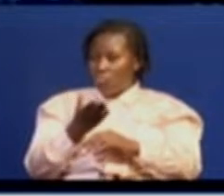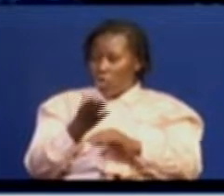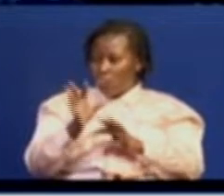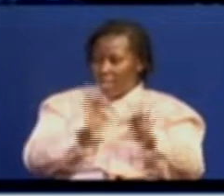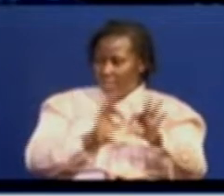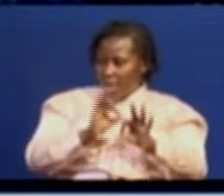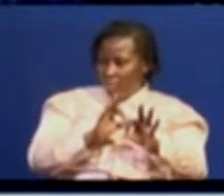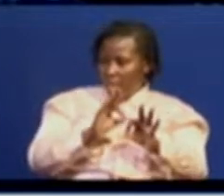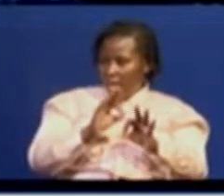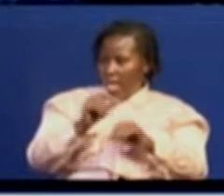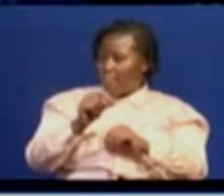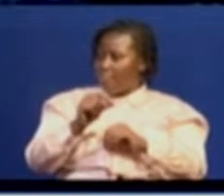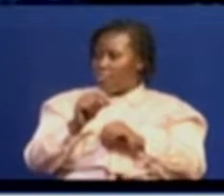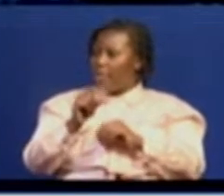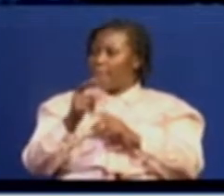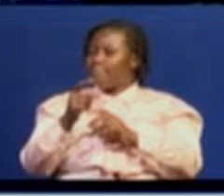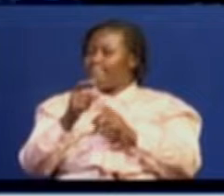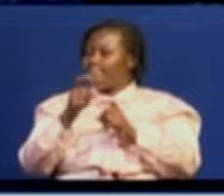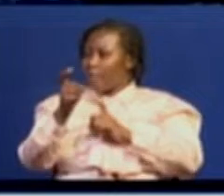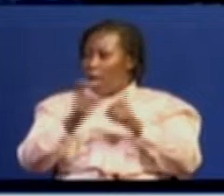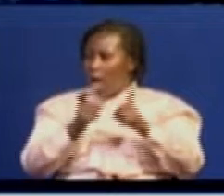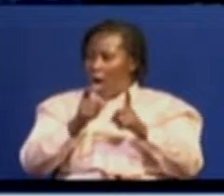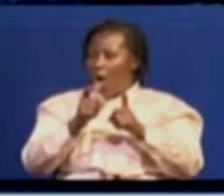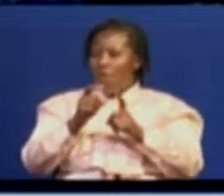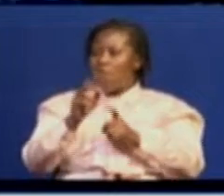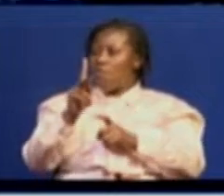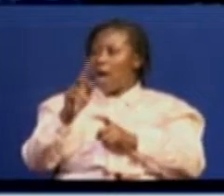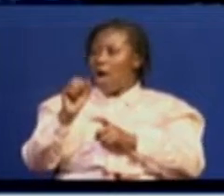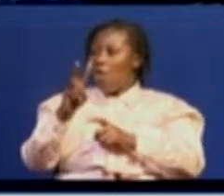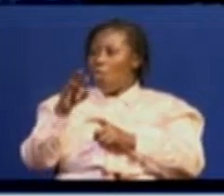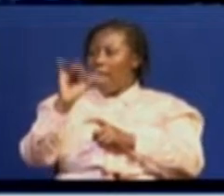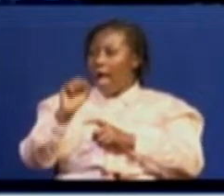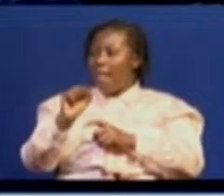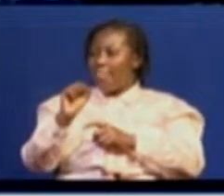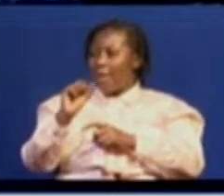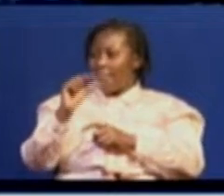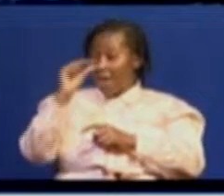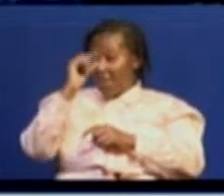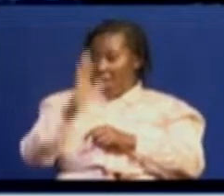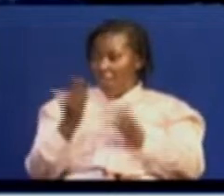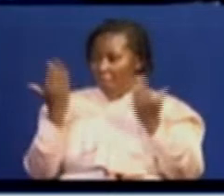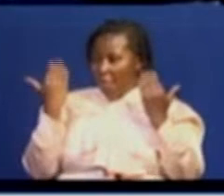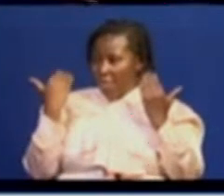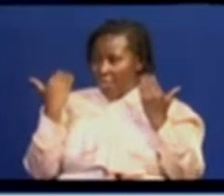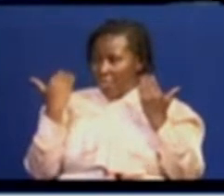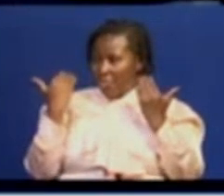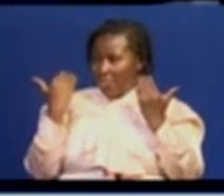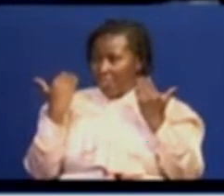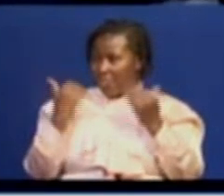to discredit the governance of Meru Governor Faith Kawira Mwangaza.